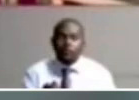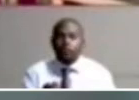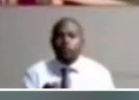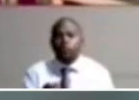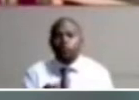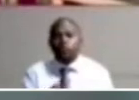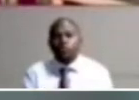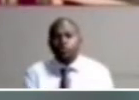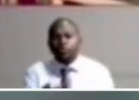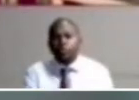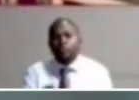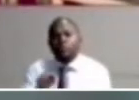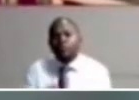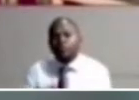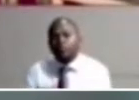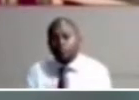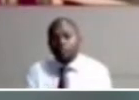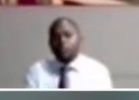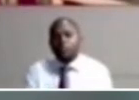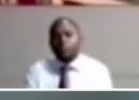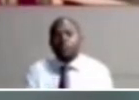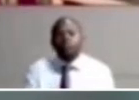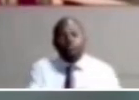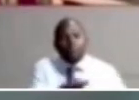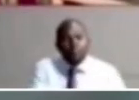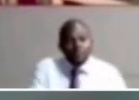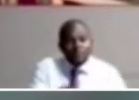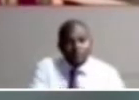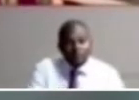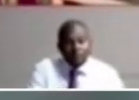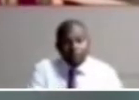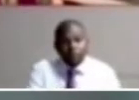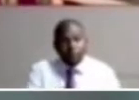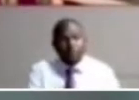shop, store, duka.